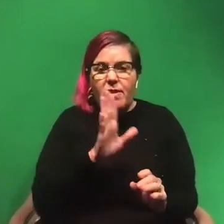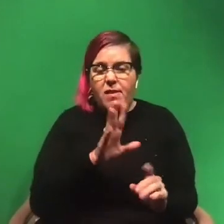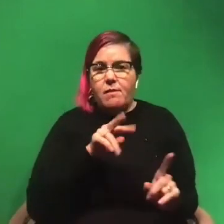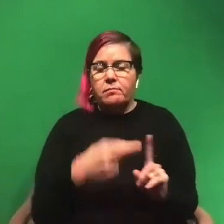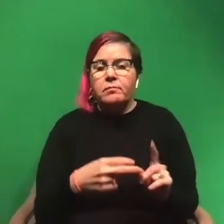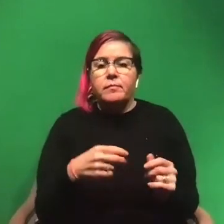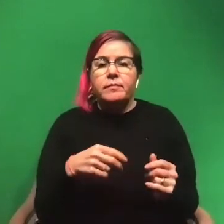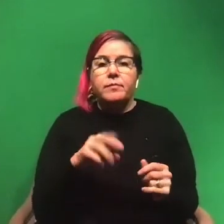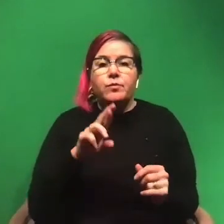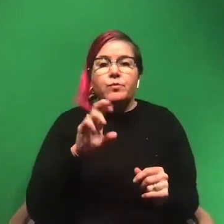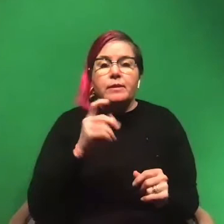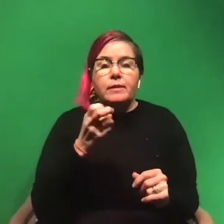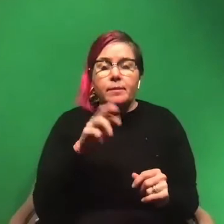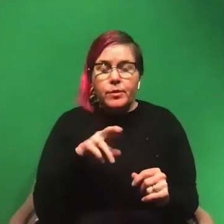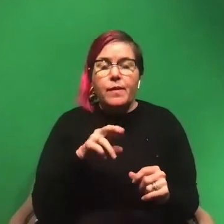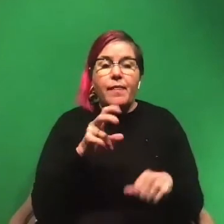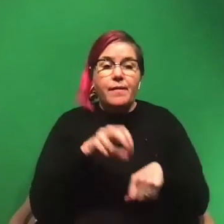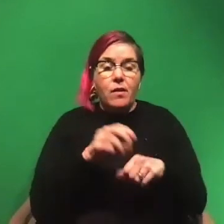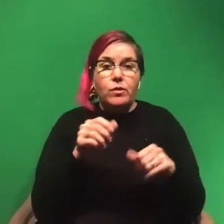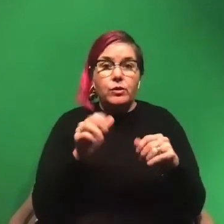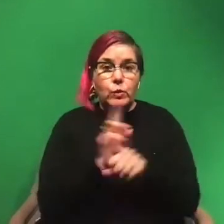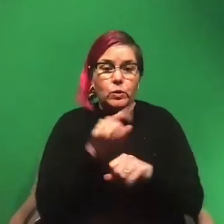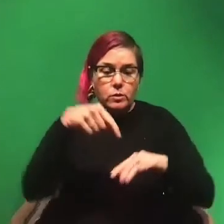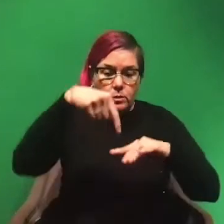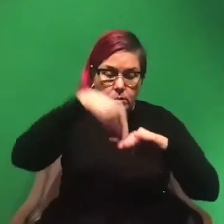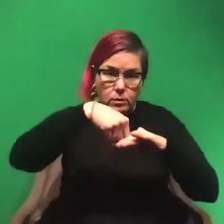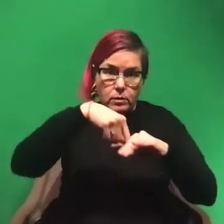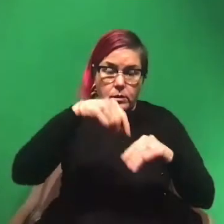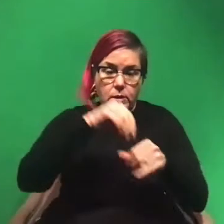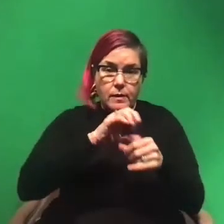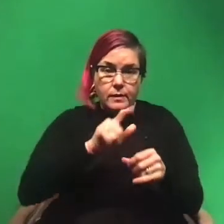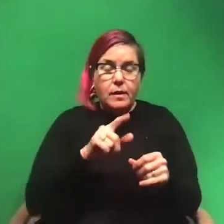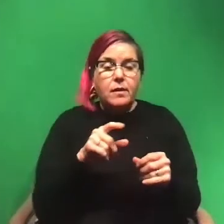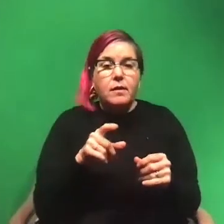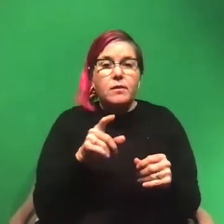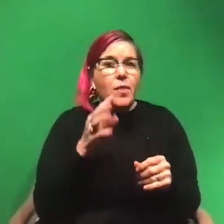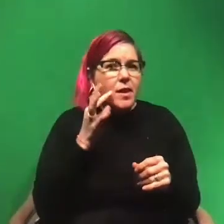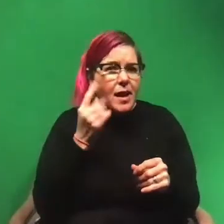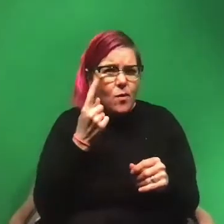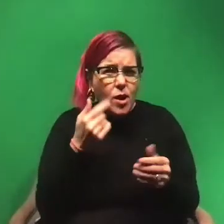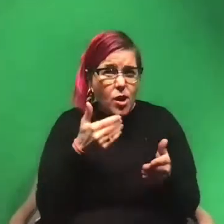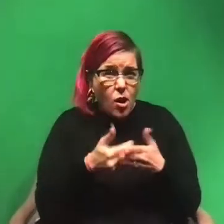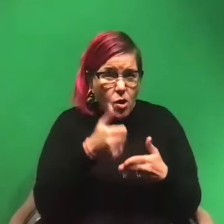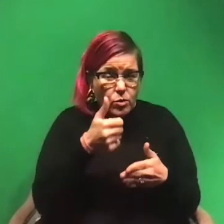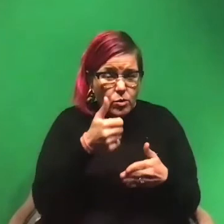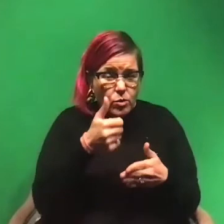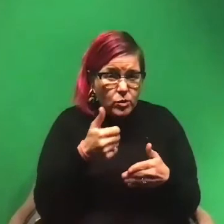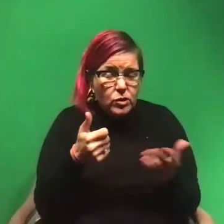the receptor that the virus uses to enter the cell is close, the cat one is closer to, so you have, and it's just